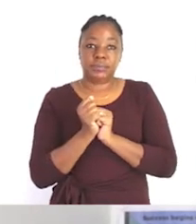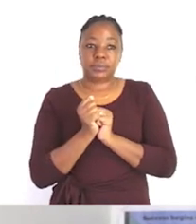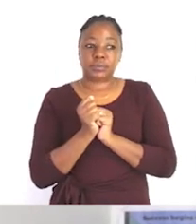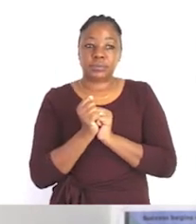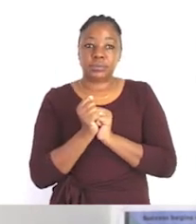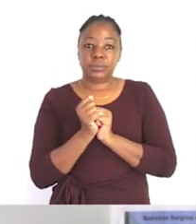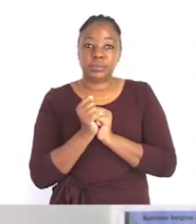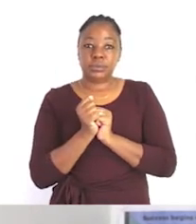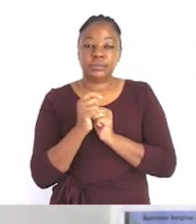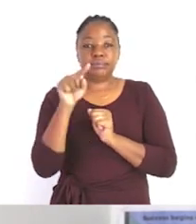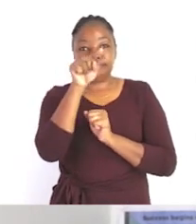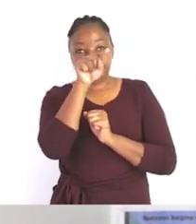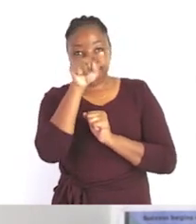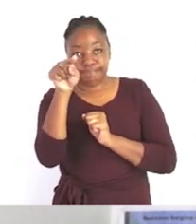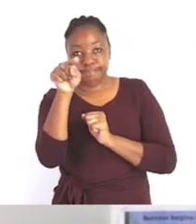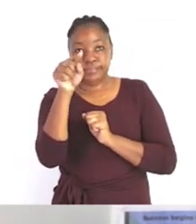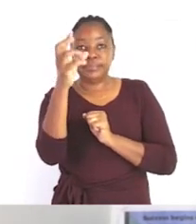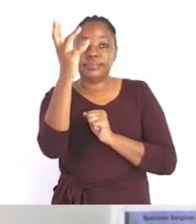And we cancel 68.